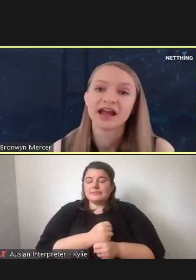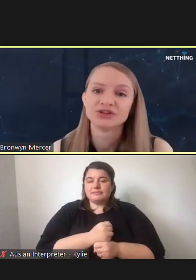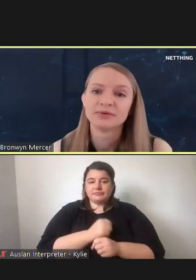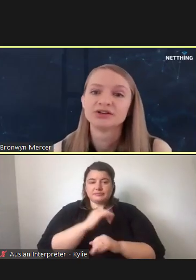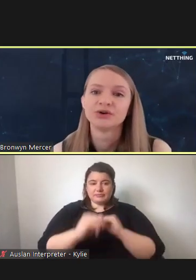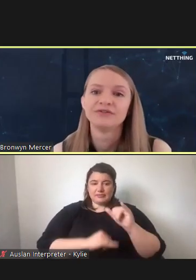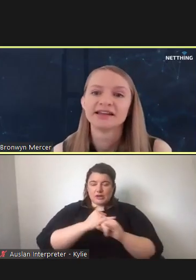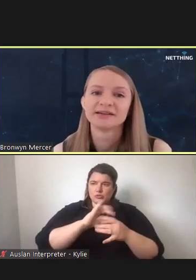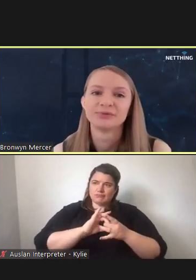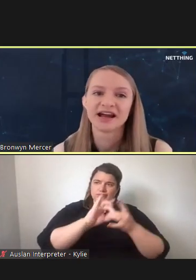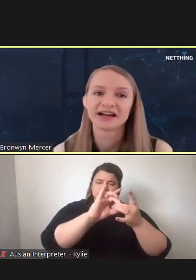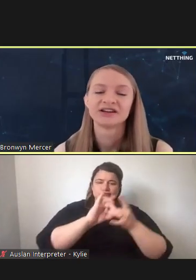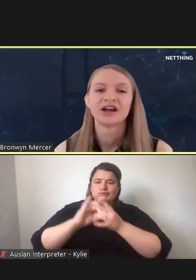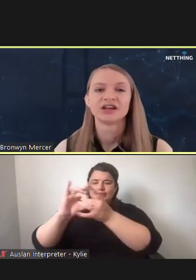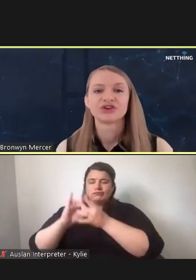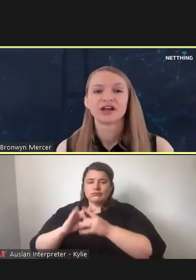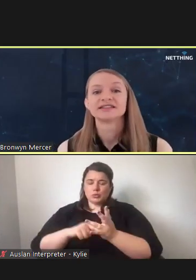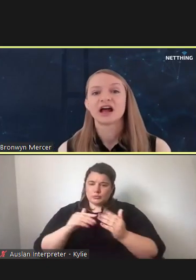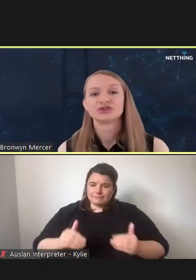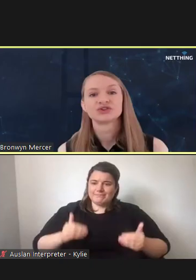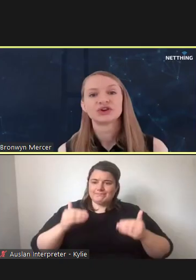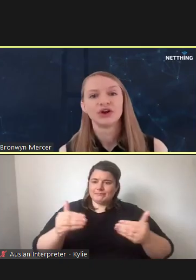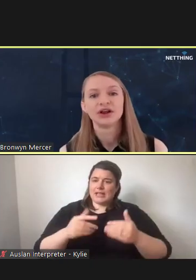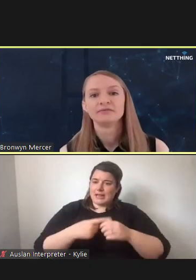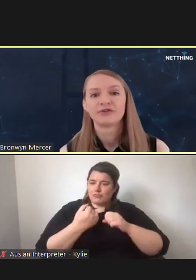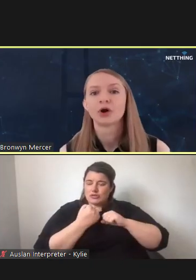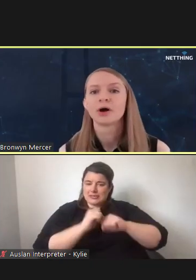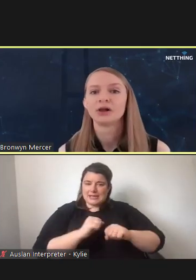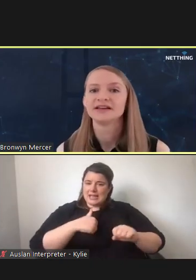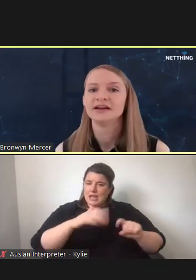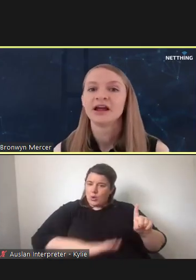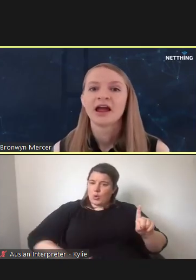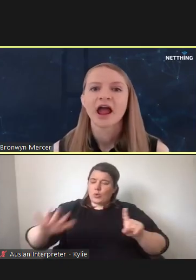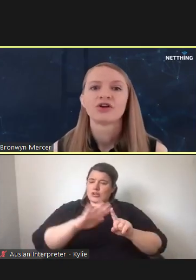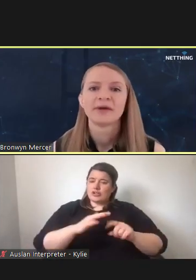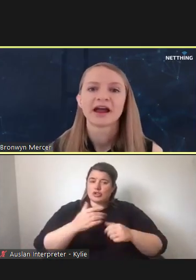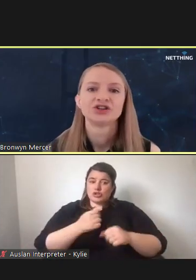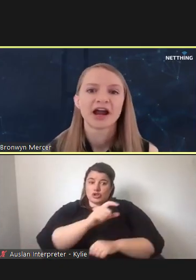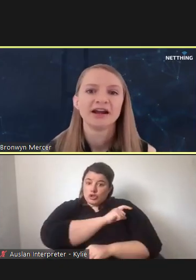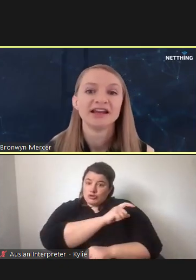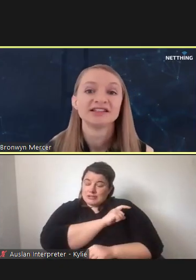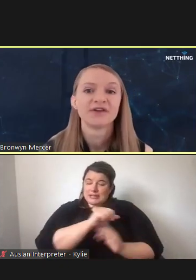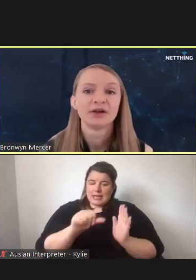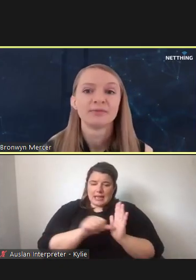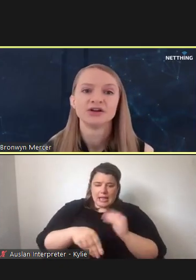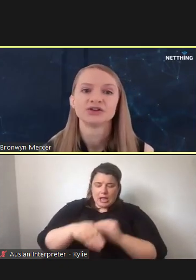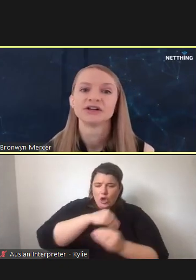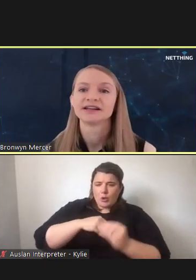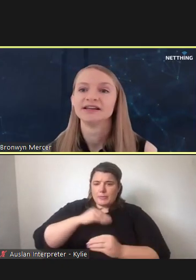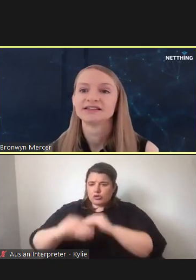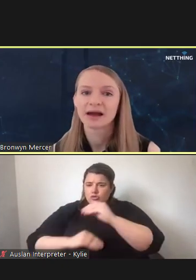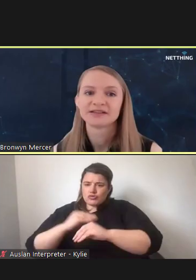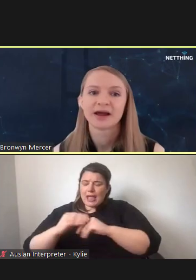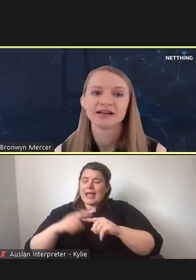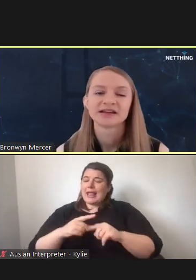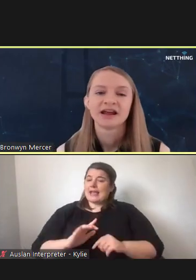international engagement to advance and protect Australia's national security, foreign policy, economic and trade and development interests